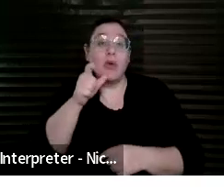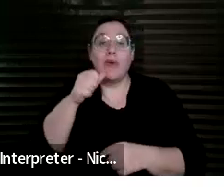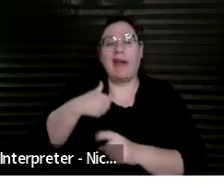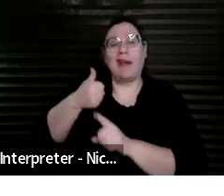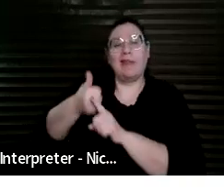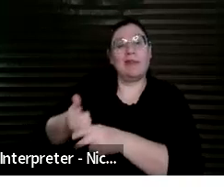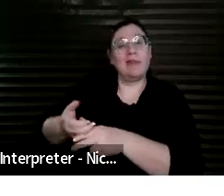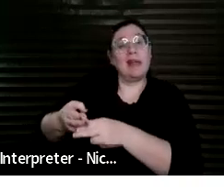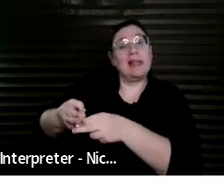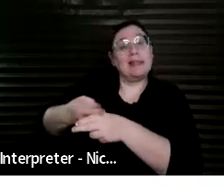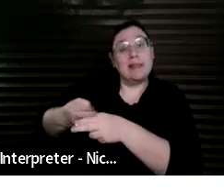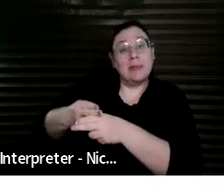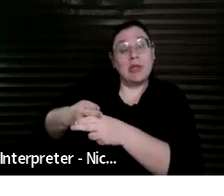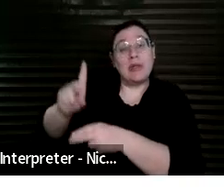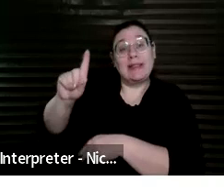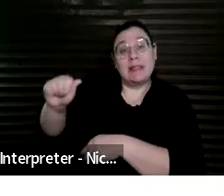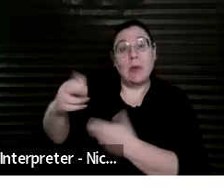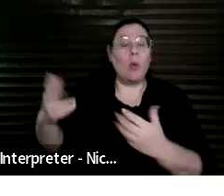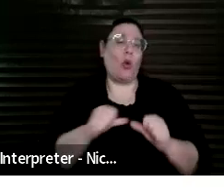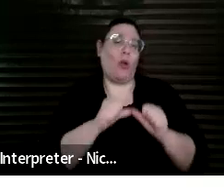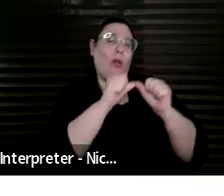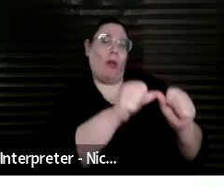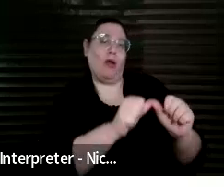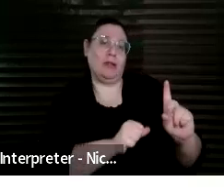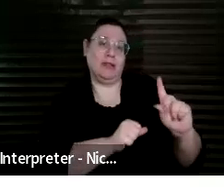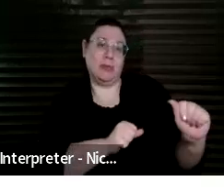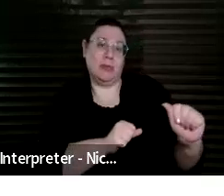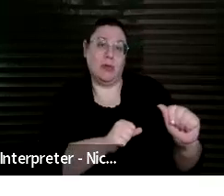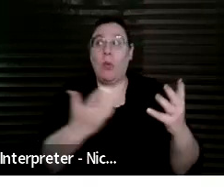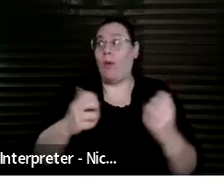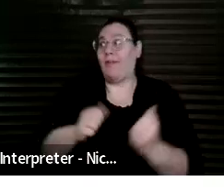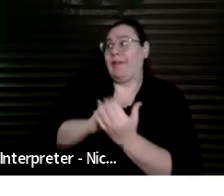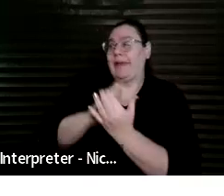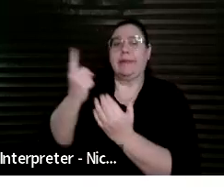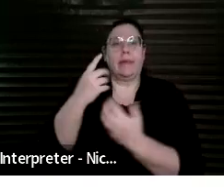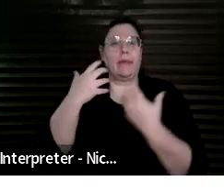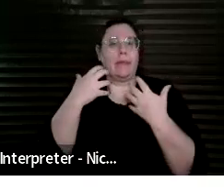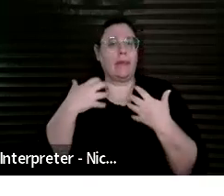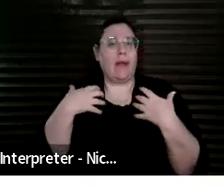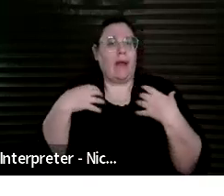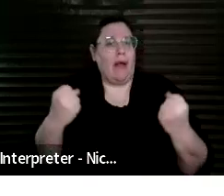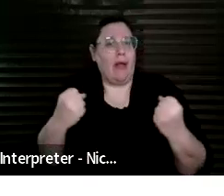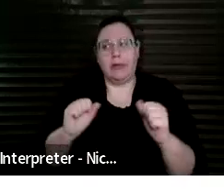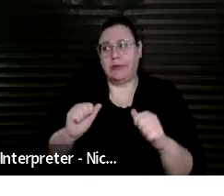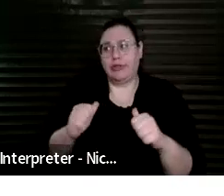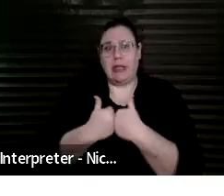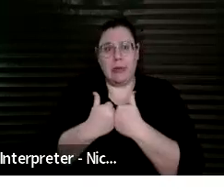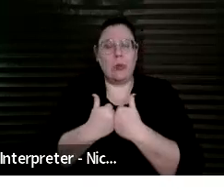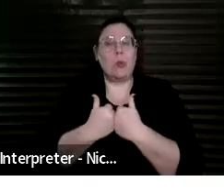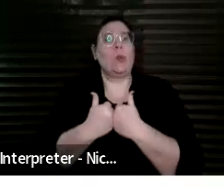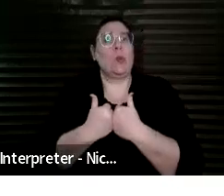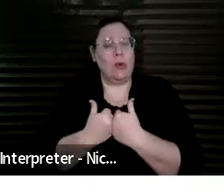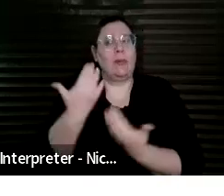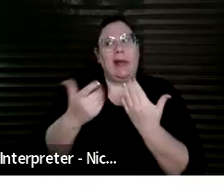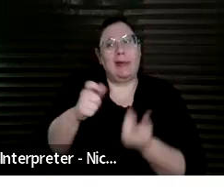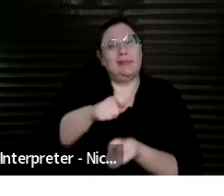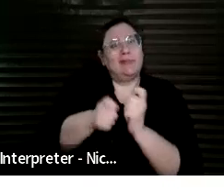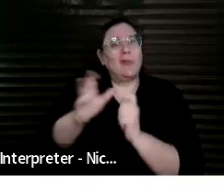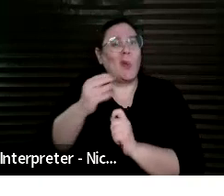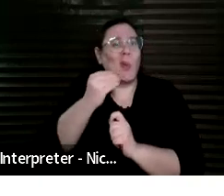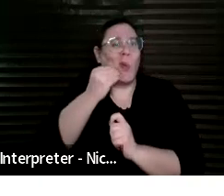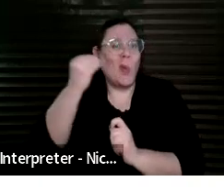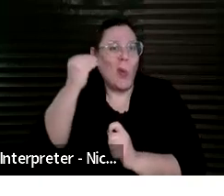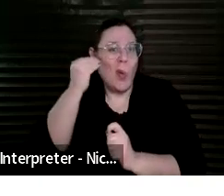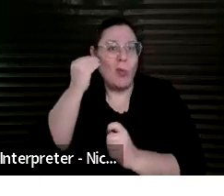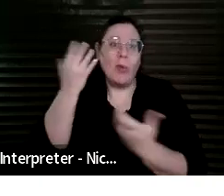faces a healthcare challenge may find themselves in need of home modifications or AT. Home